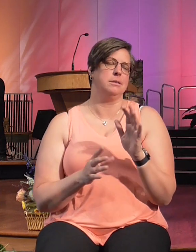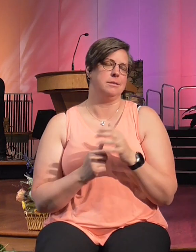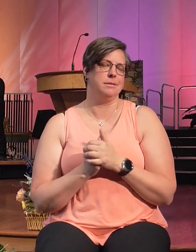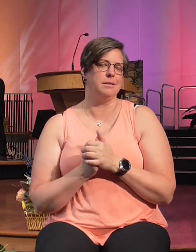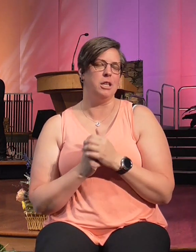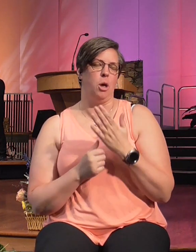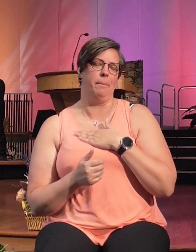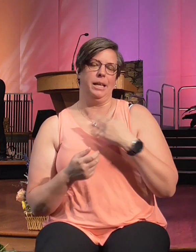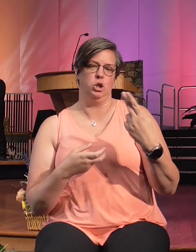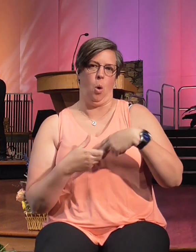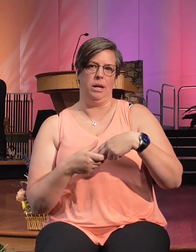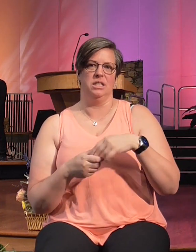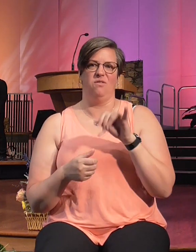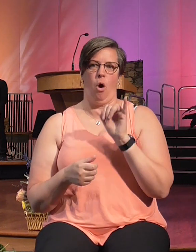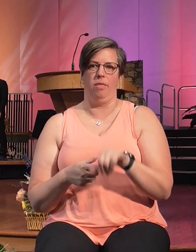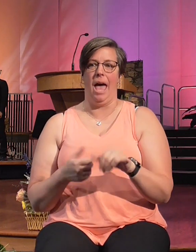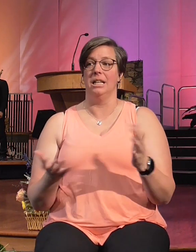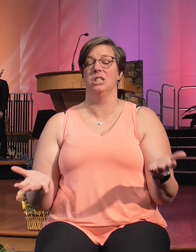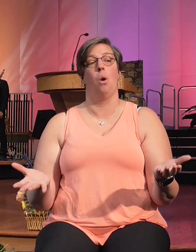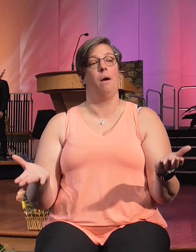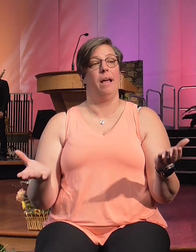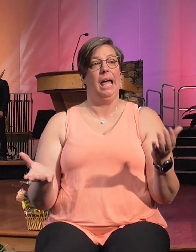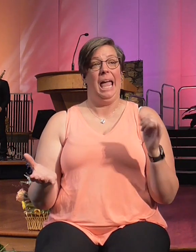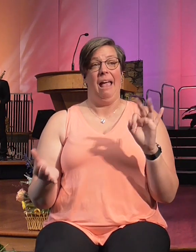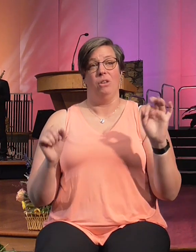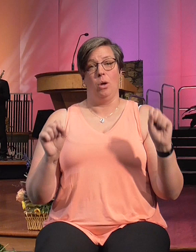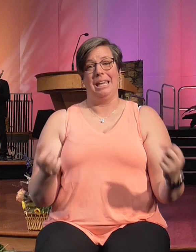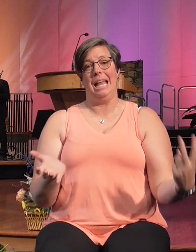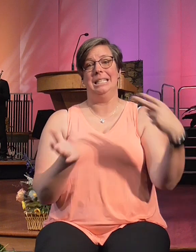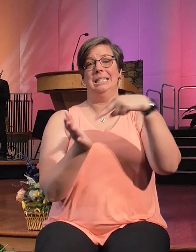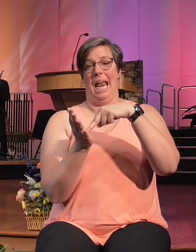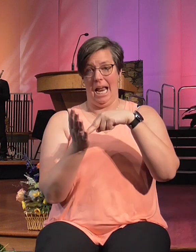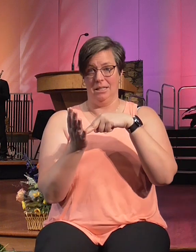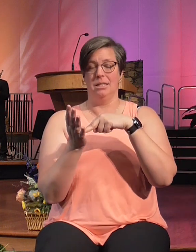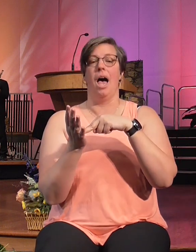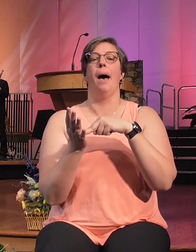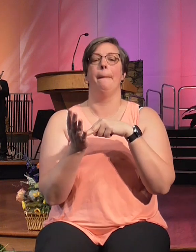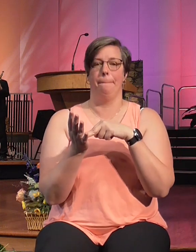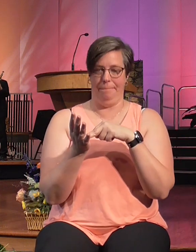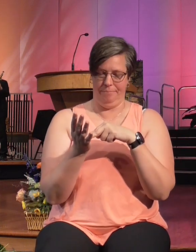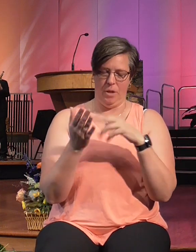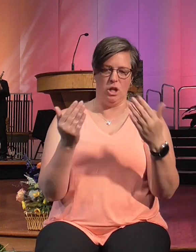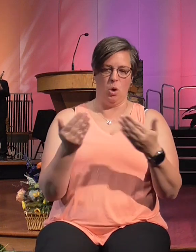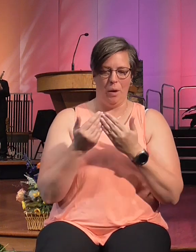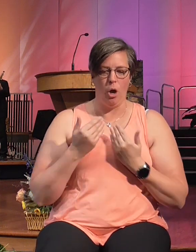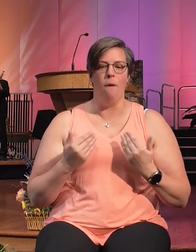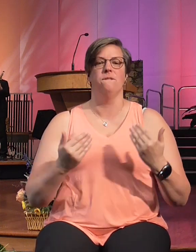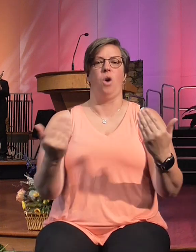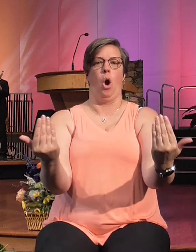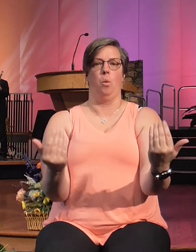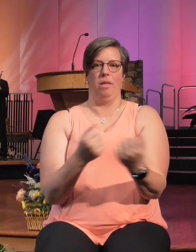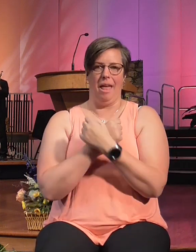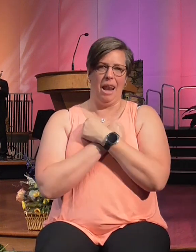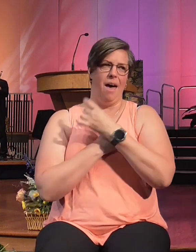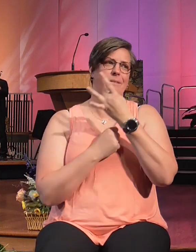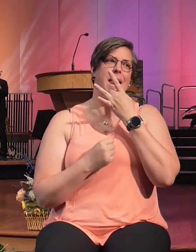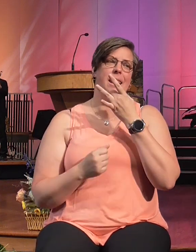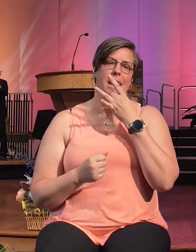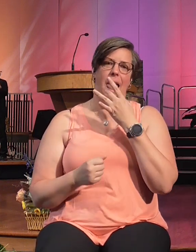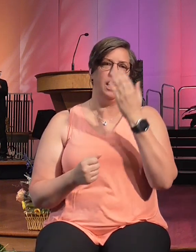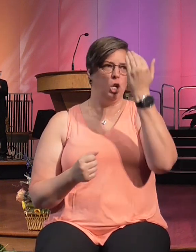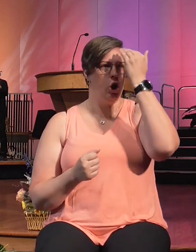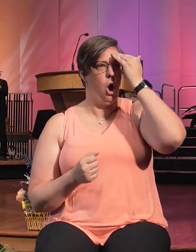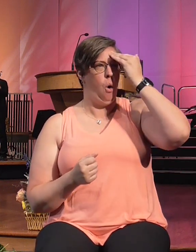join us for that. And now, if you would, let's stand together for the benediction and peace song. We go forth in love and light, knowing